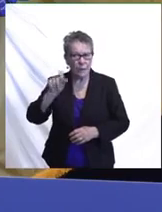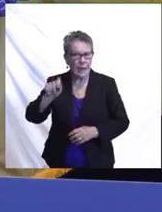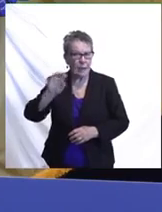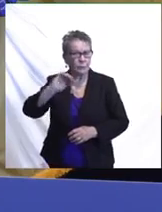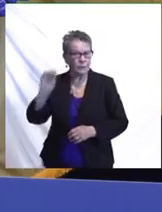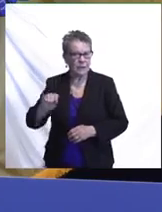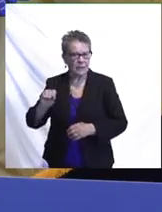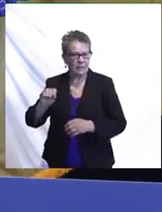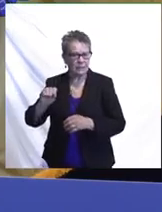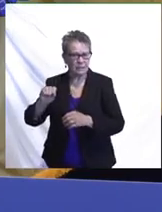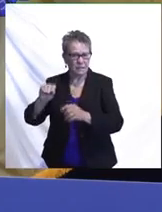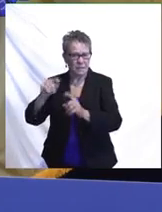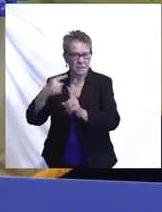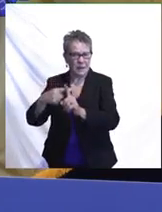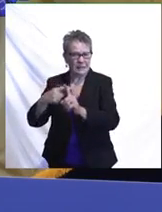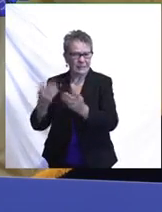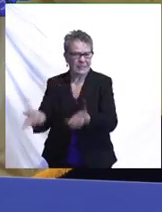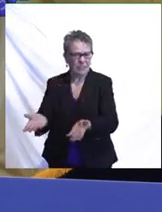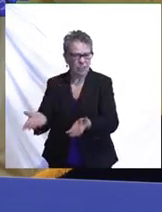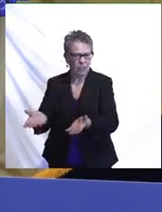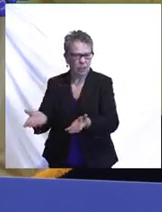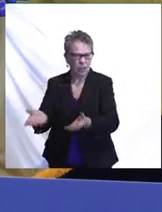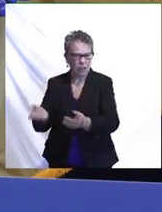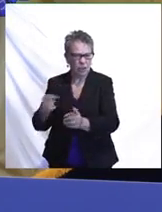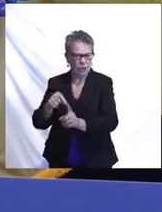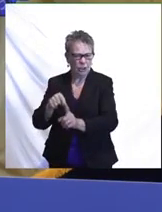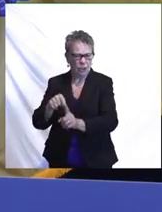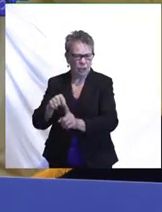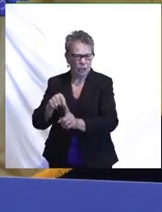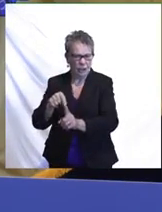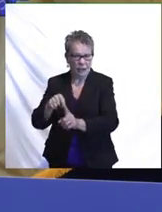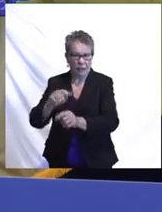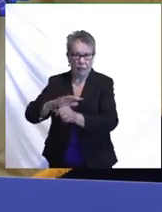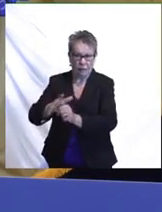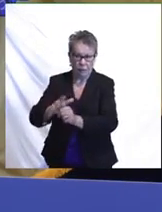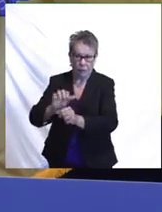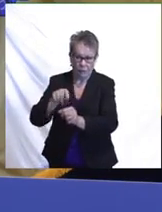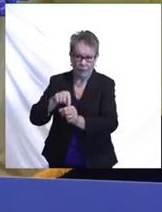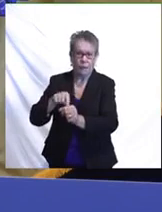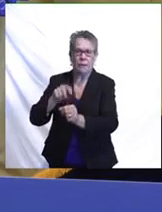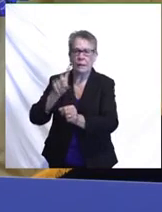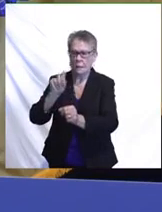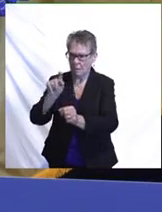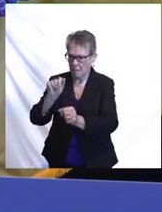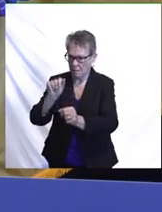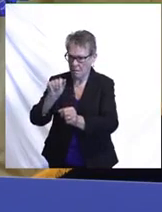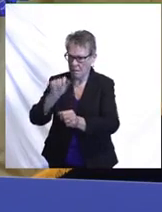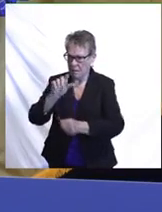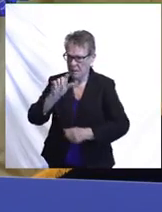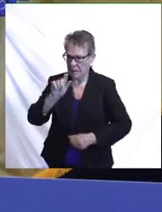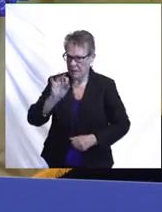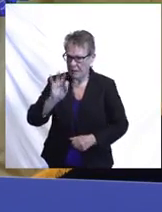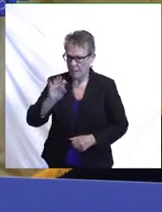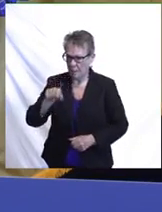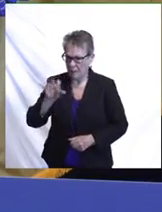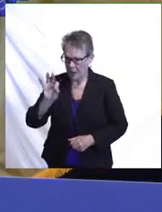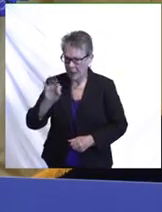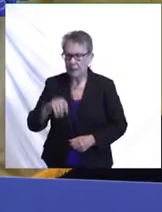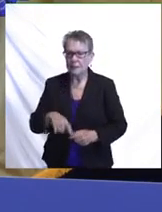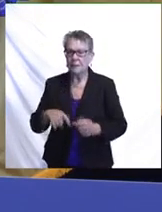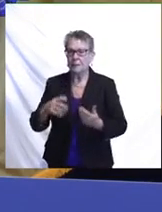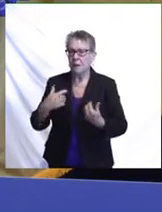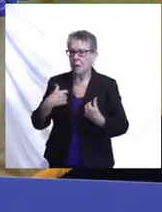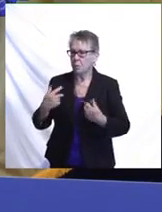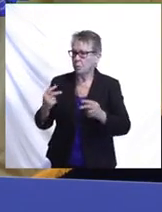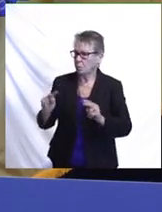but we're on high alert right now, and as the commissioner had mentioned, our laboratory is monitoring as well as hoping to get